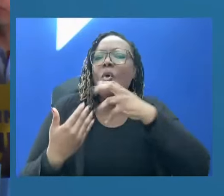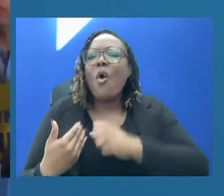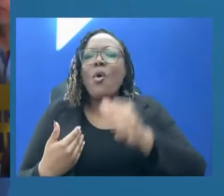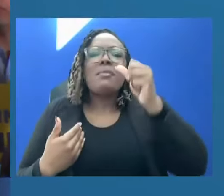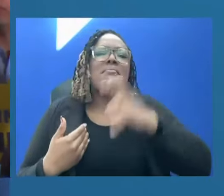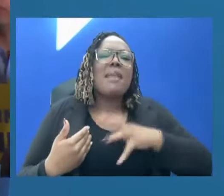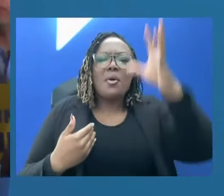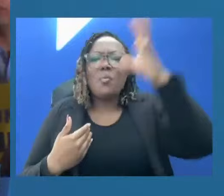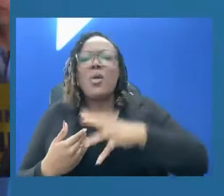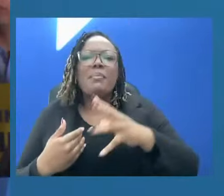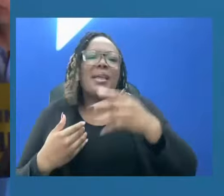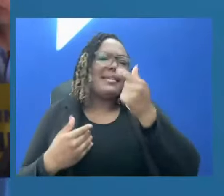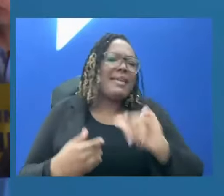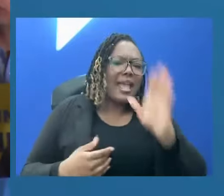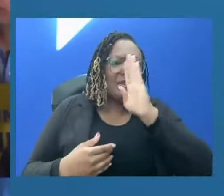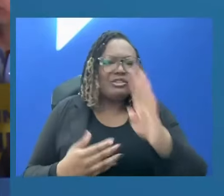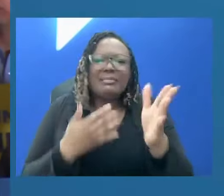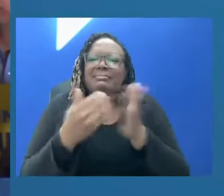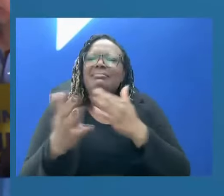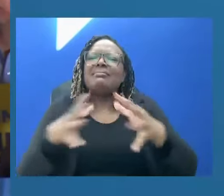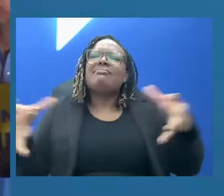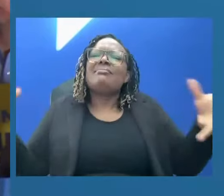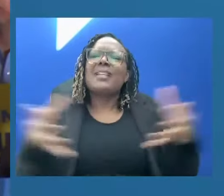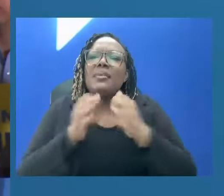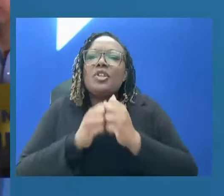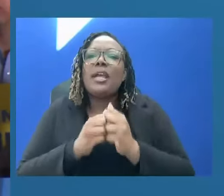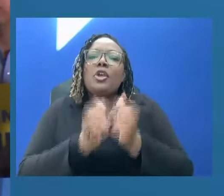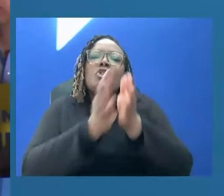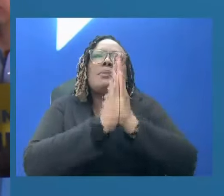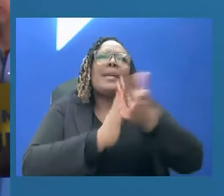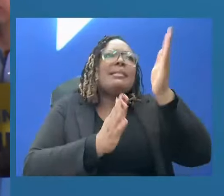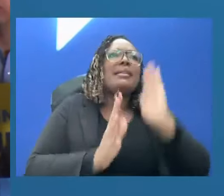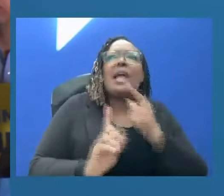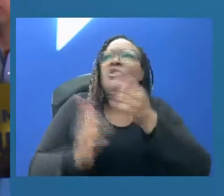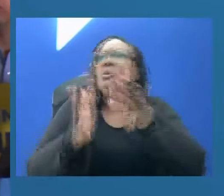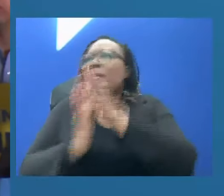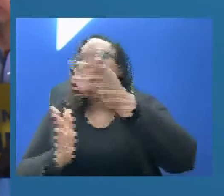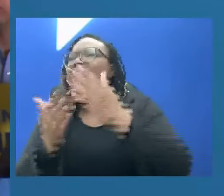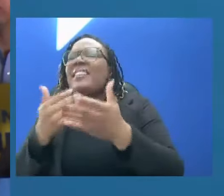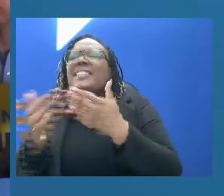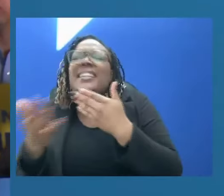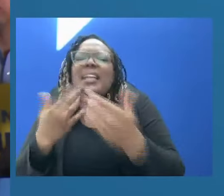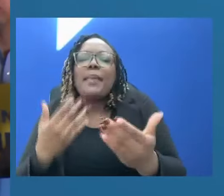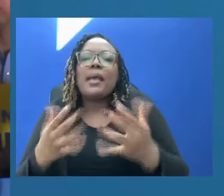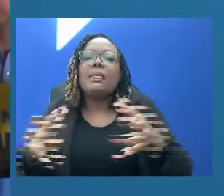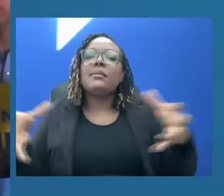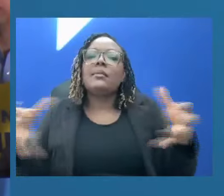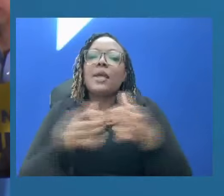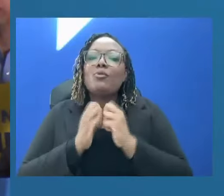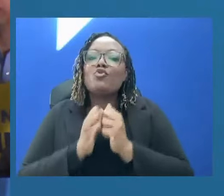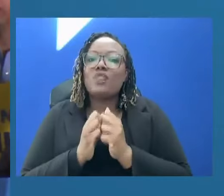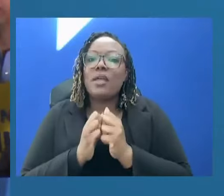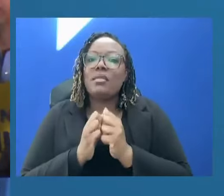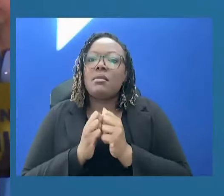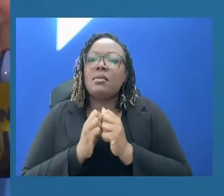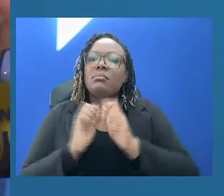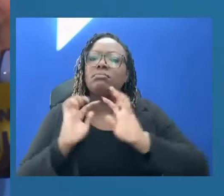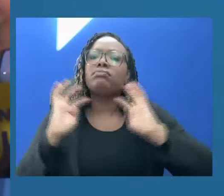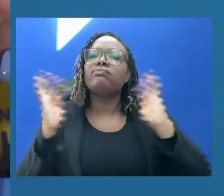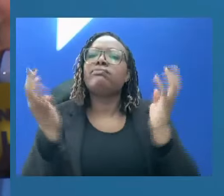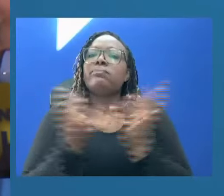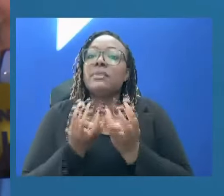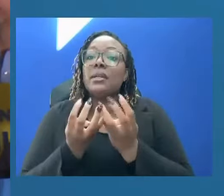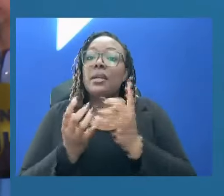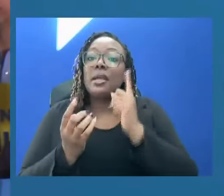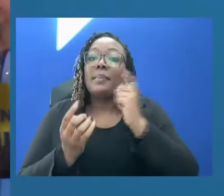woman, gay, straight. Doesn't, you can pray to this God or that God. It doesn't matter. Let's all come together. Because he feeds